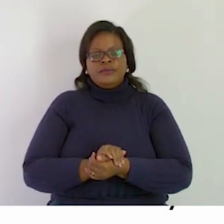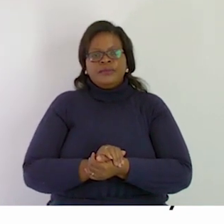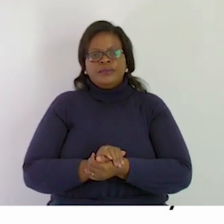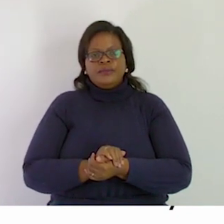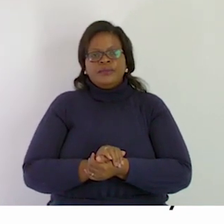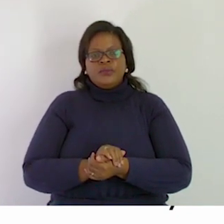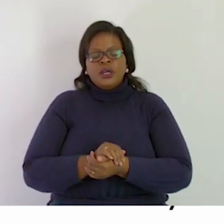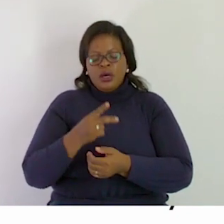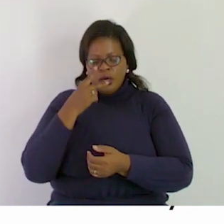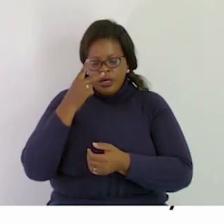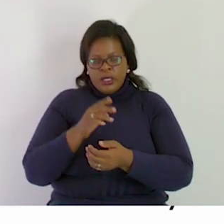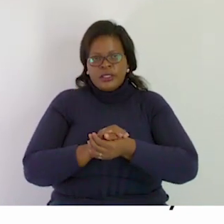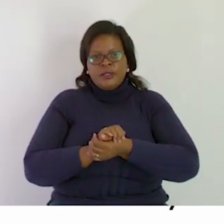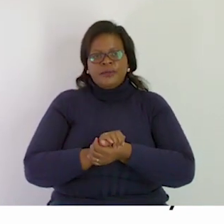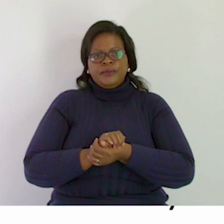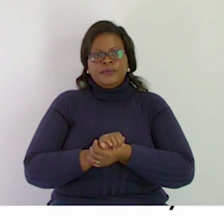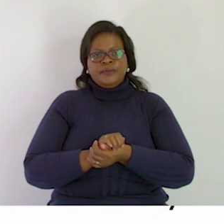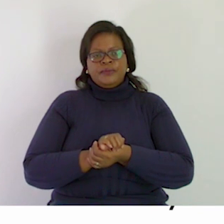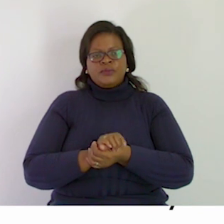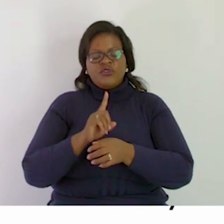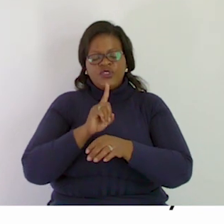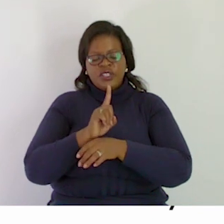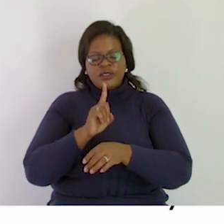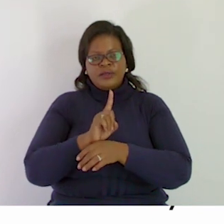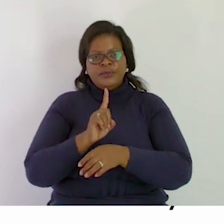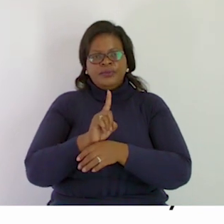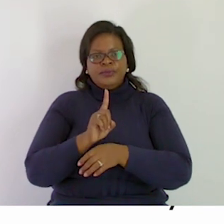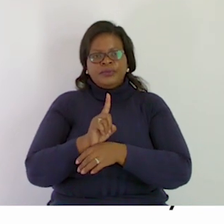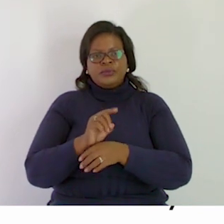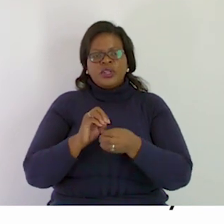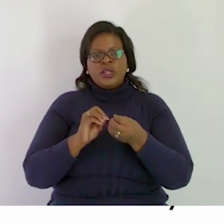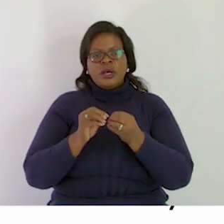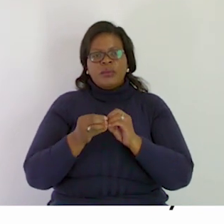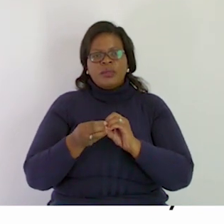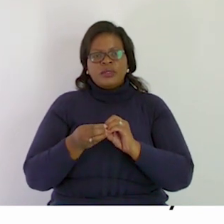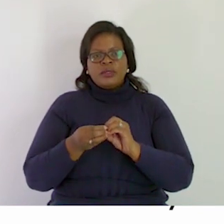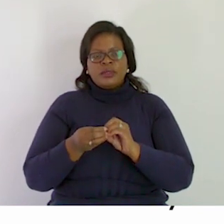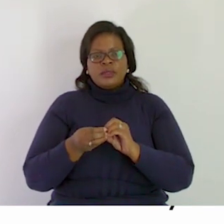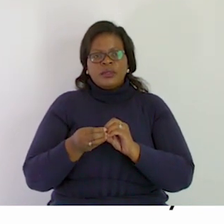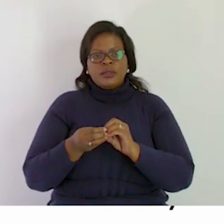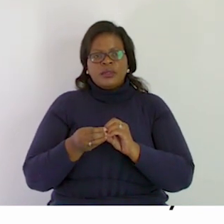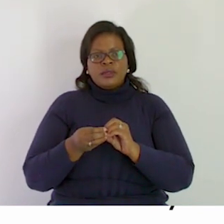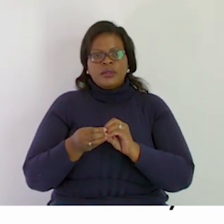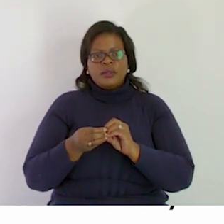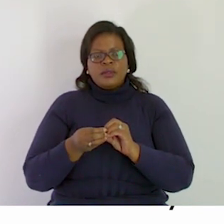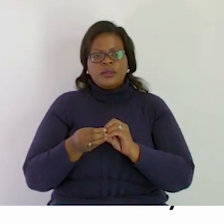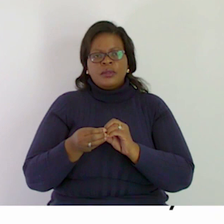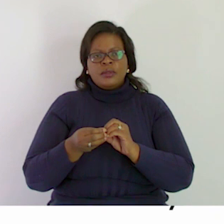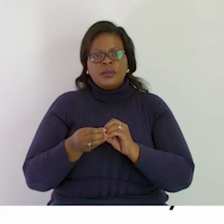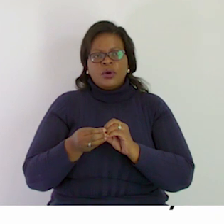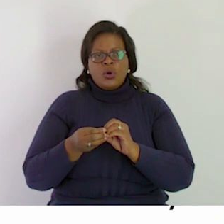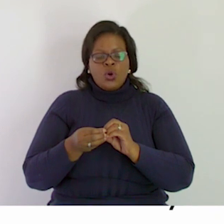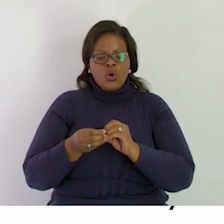Okay, let's see. Well, first of all, the numbers on your left-hand